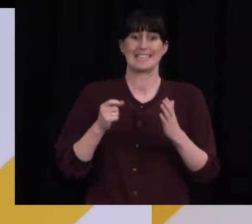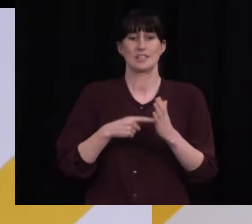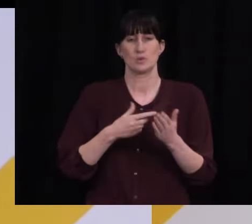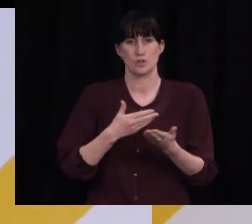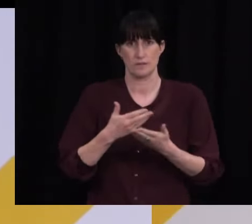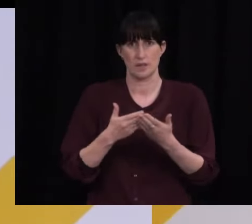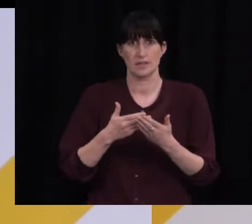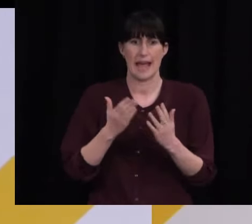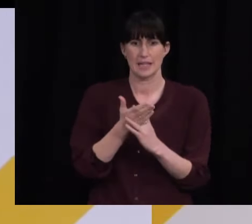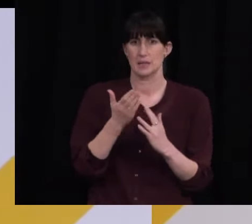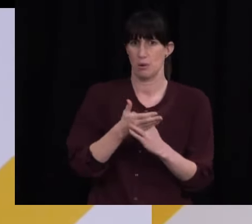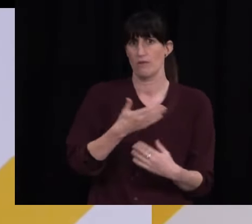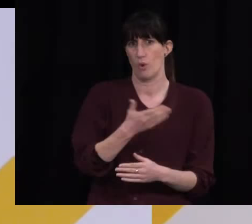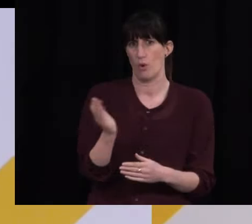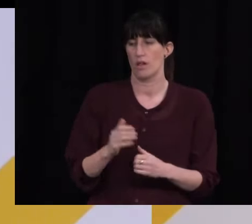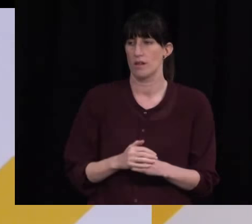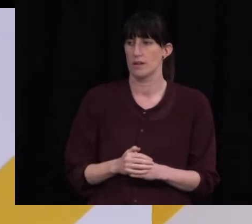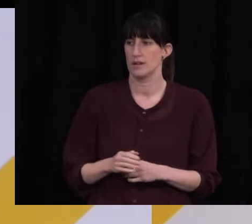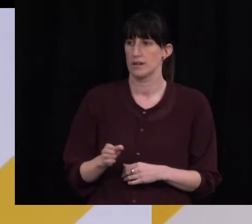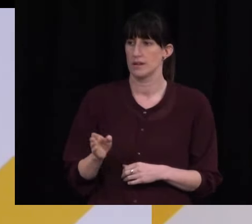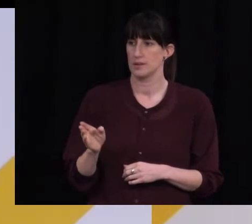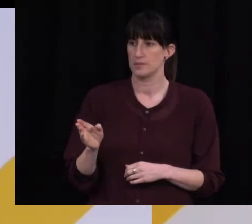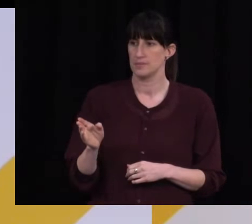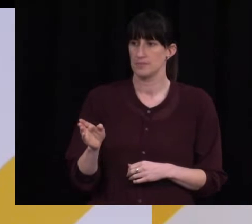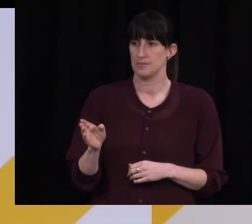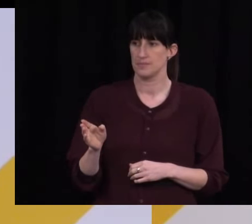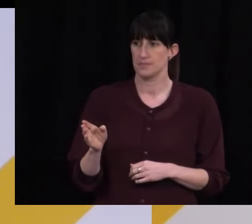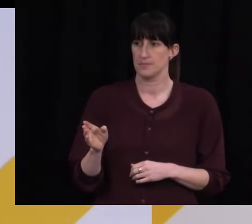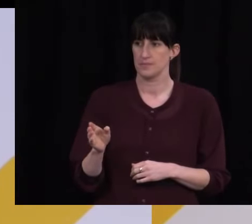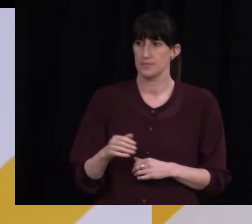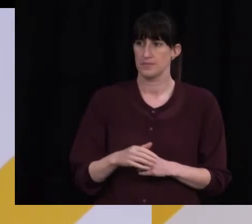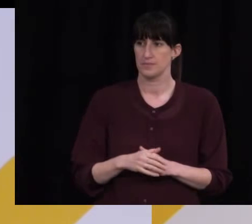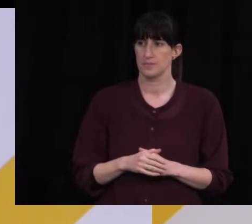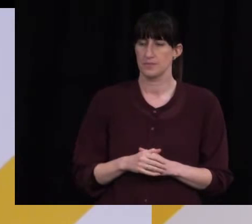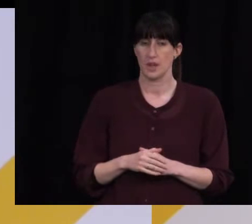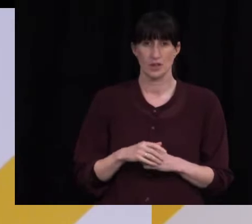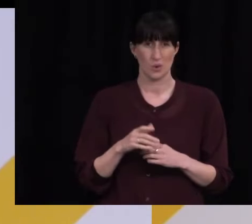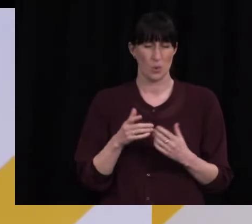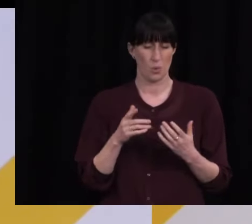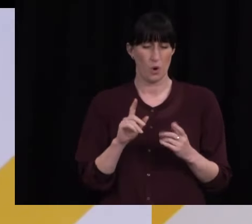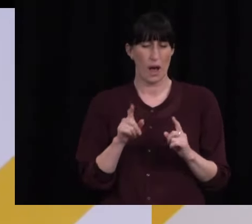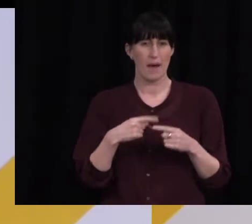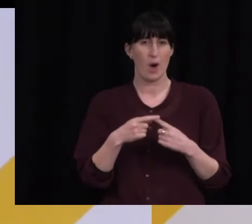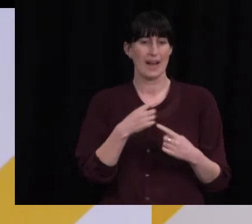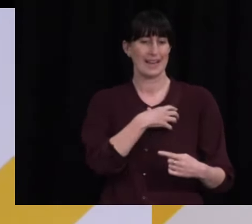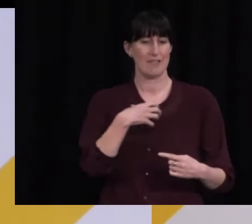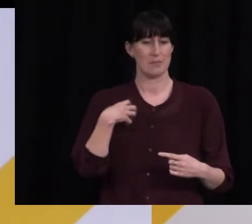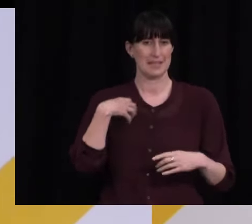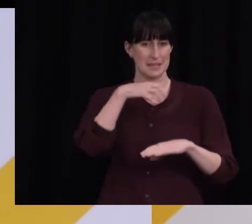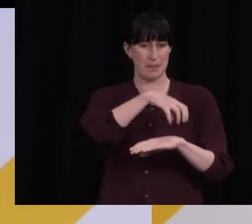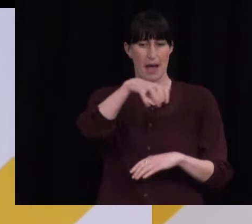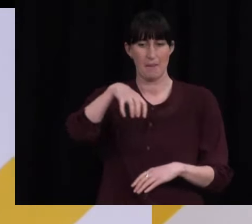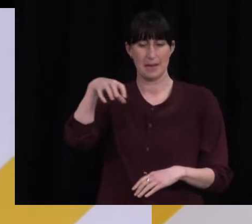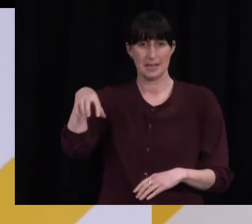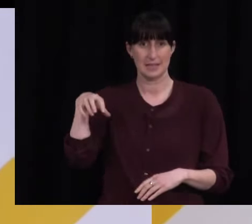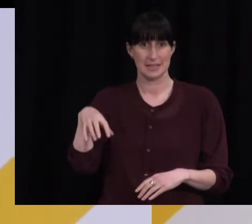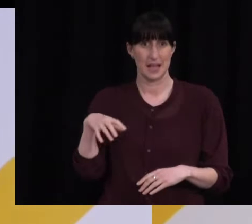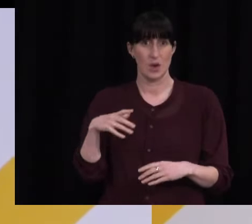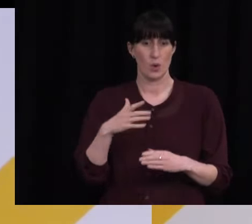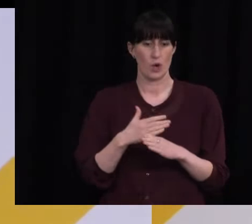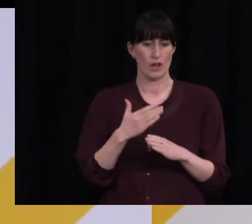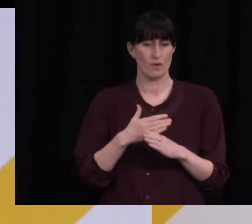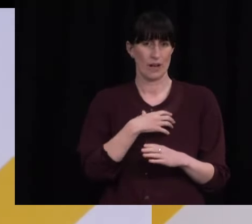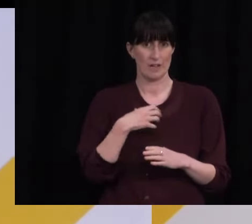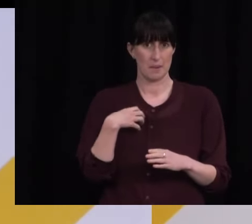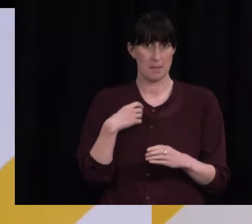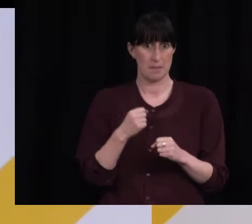putting a blanket across the public sector and saying public sector employees need to have vaccination? So there has been guidance from the Public